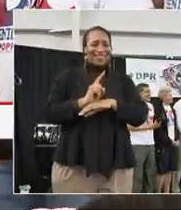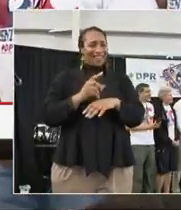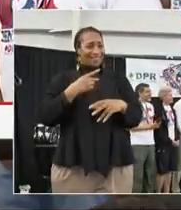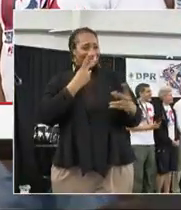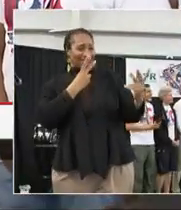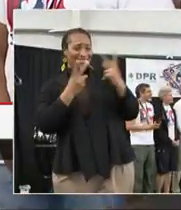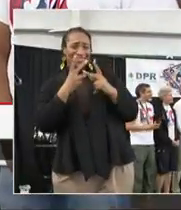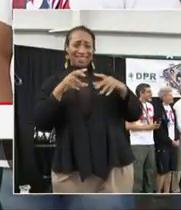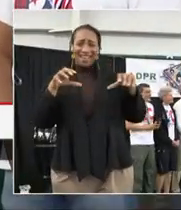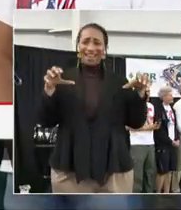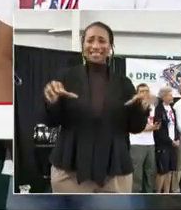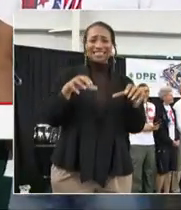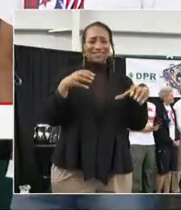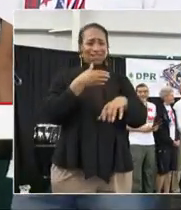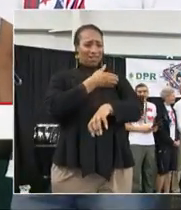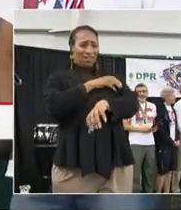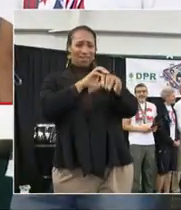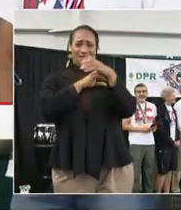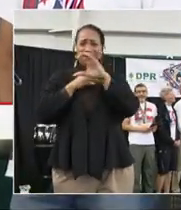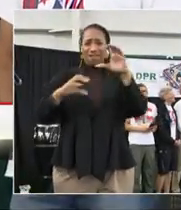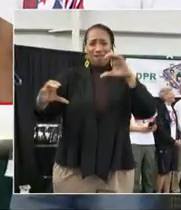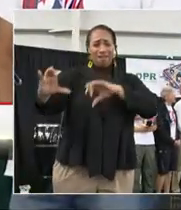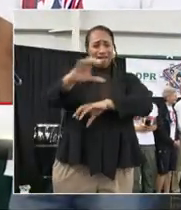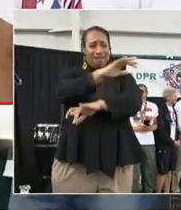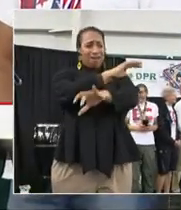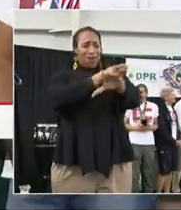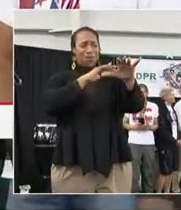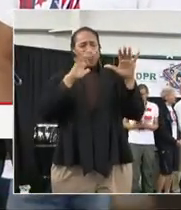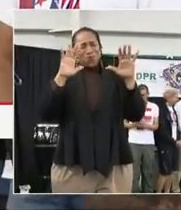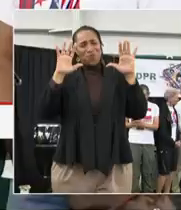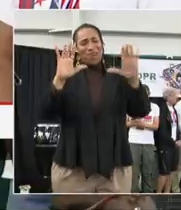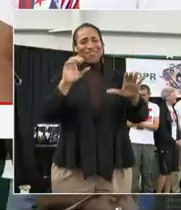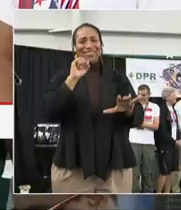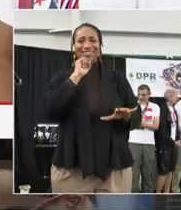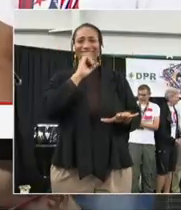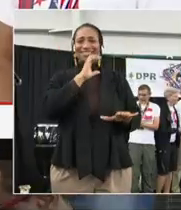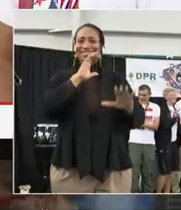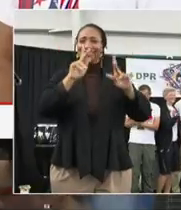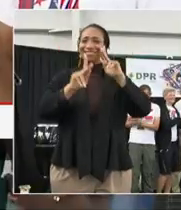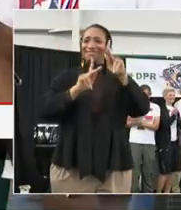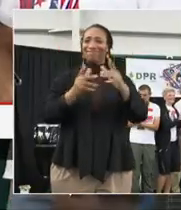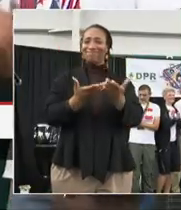powerful, and wonderful senior members of Washington, D.C.